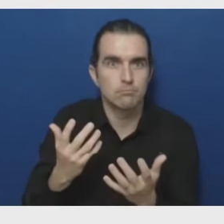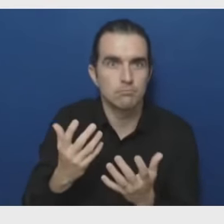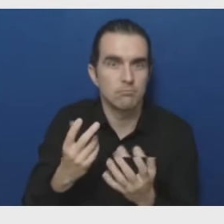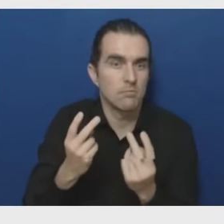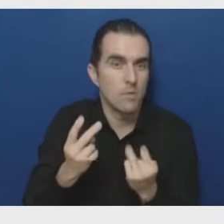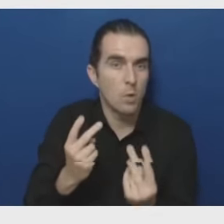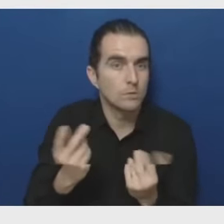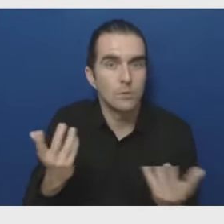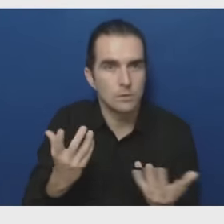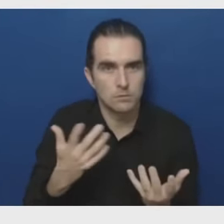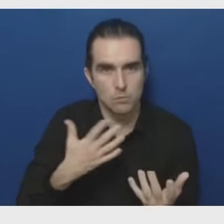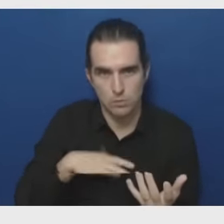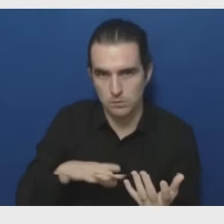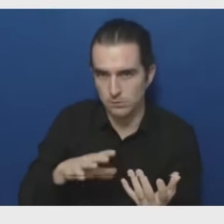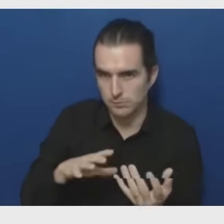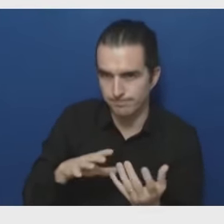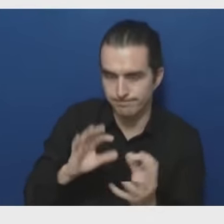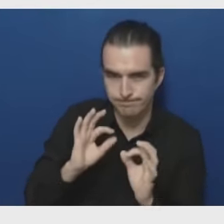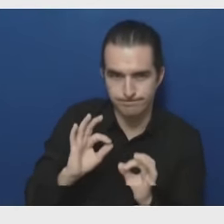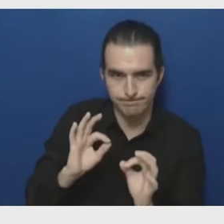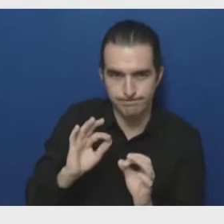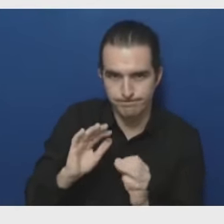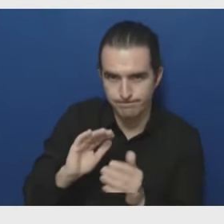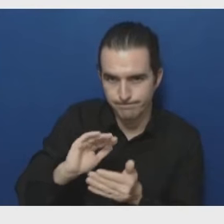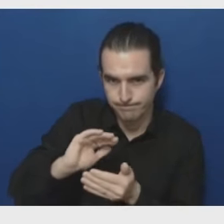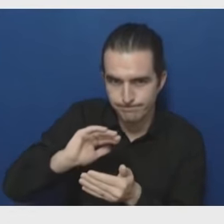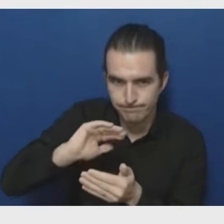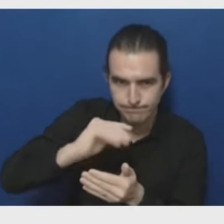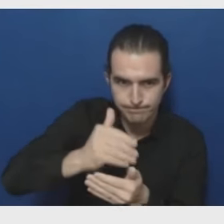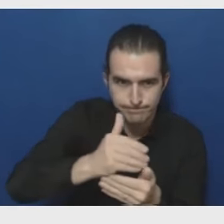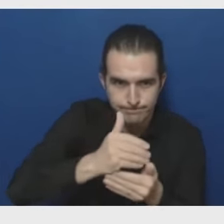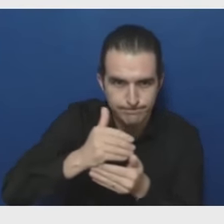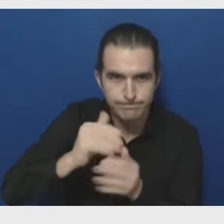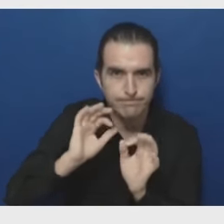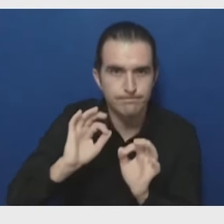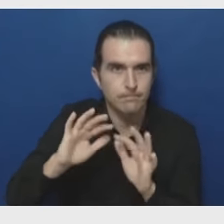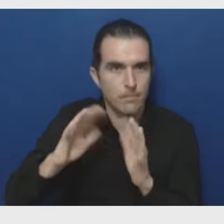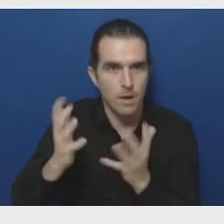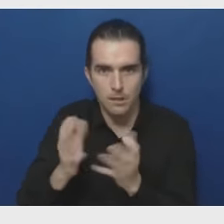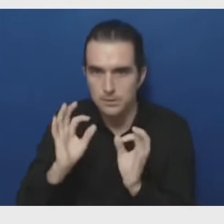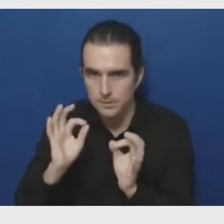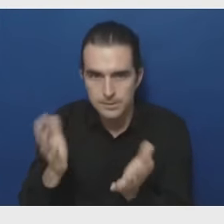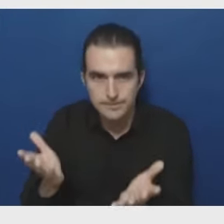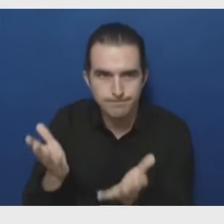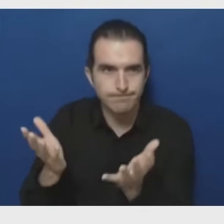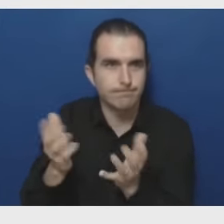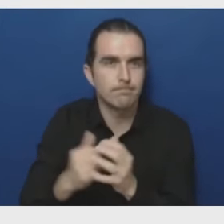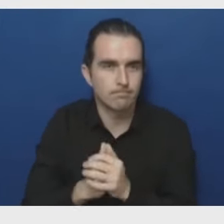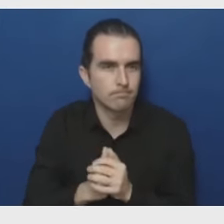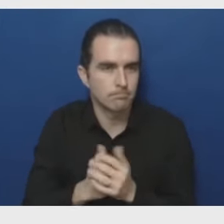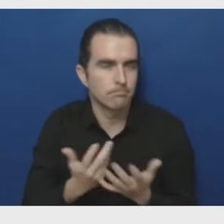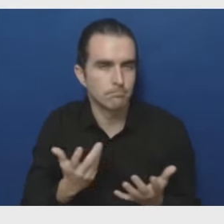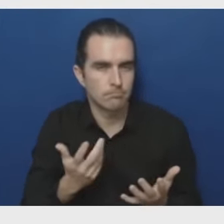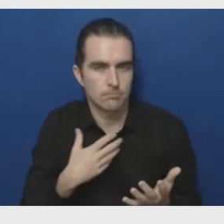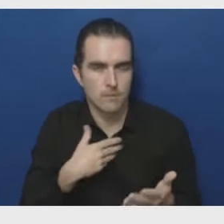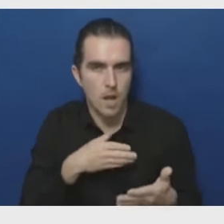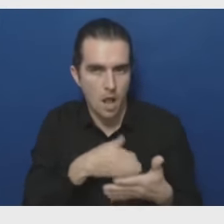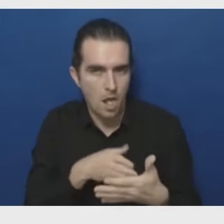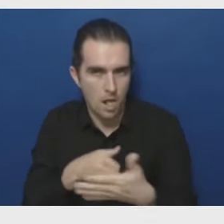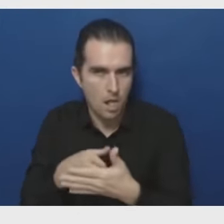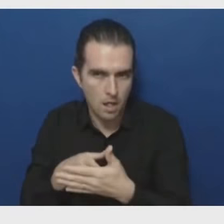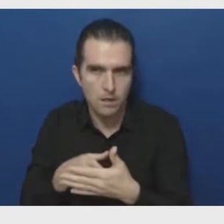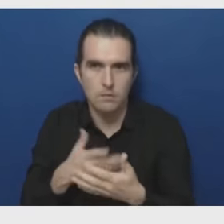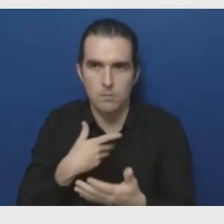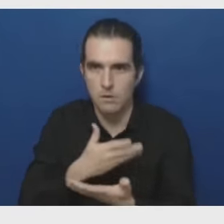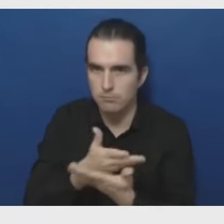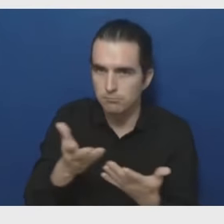being trampled on, in many cases losing their lives. This is something that needs to stop. This is something that we need to say to our people. You